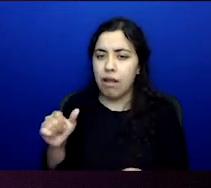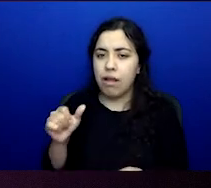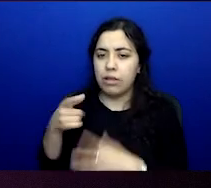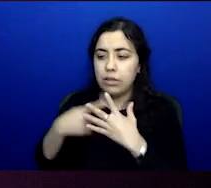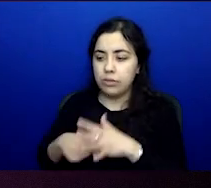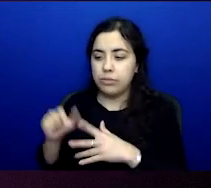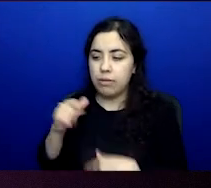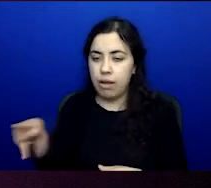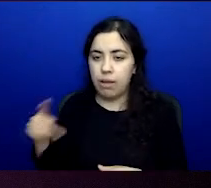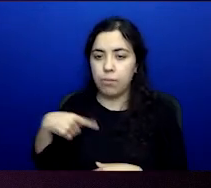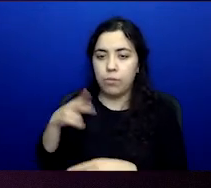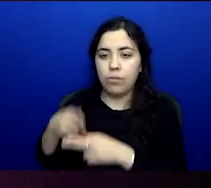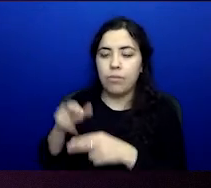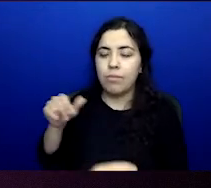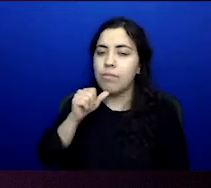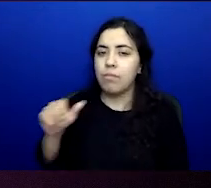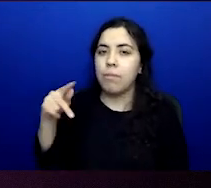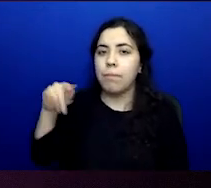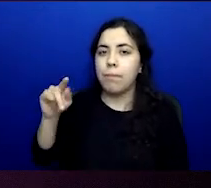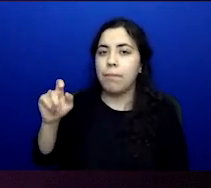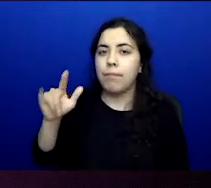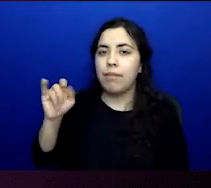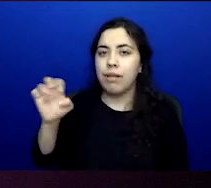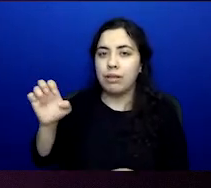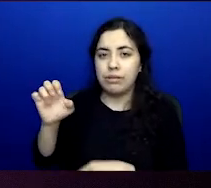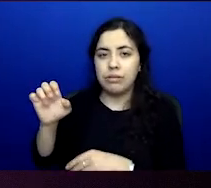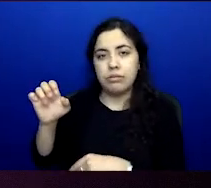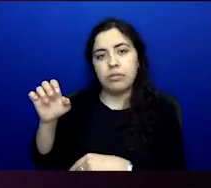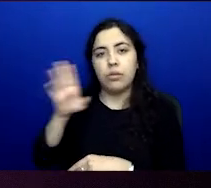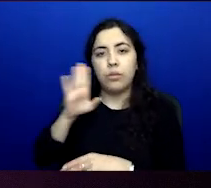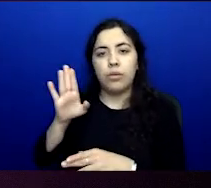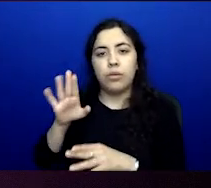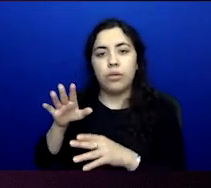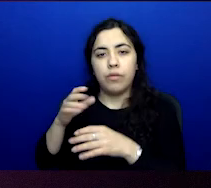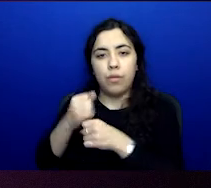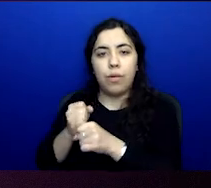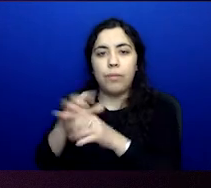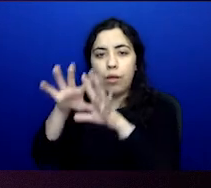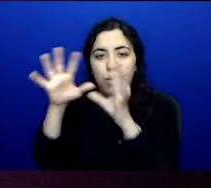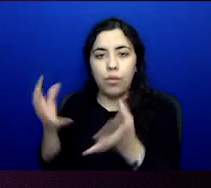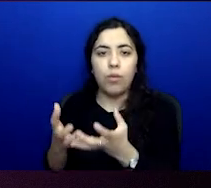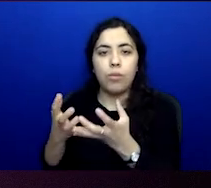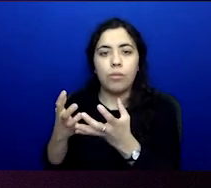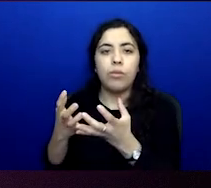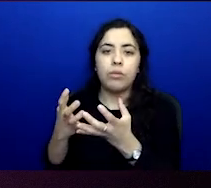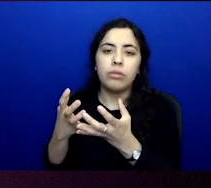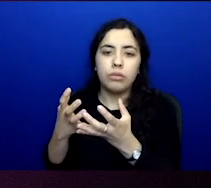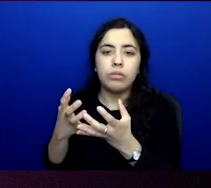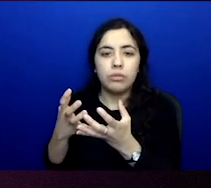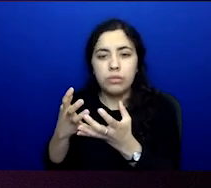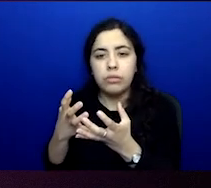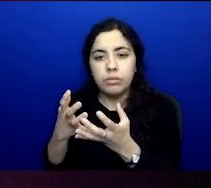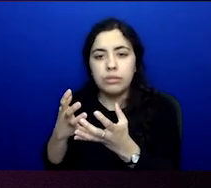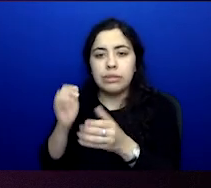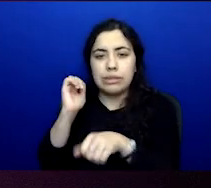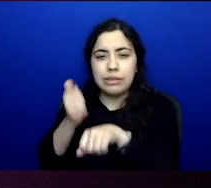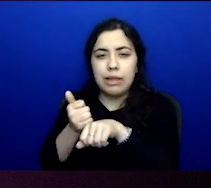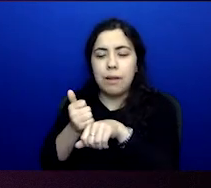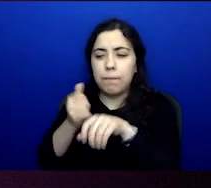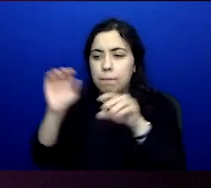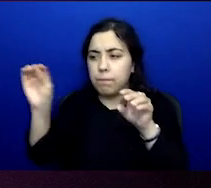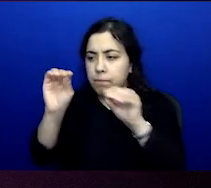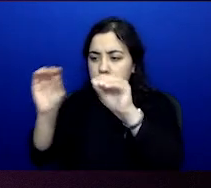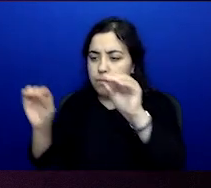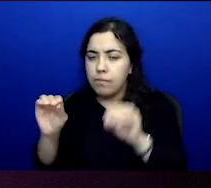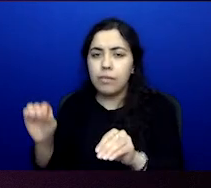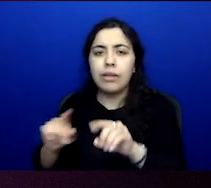state, which we call the non-pipeline state, to form the global Redux store in serving data to populate various parts of the app.